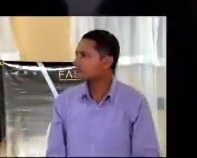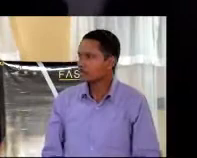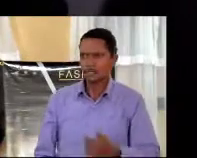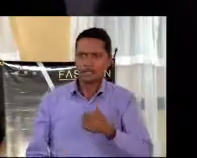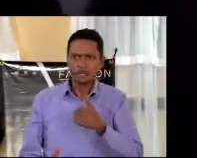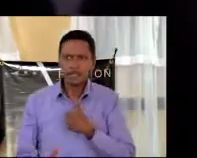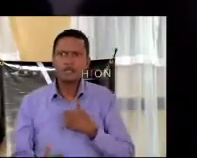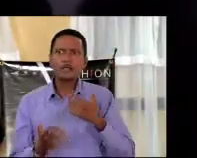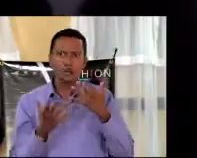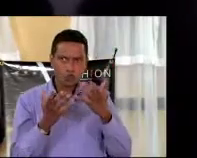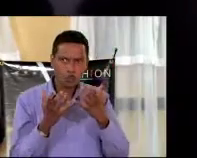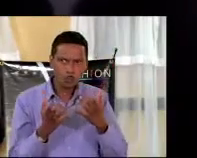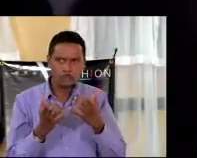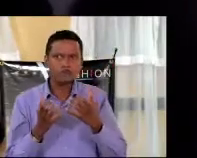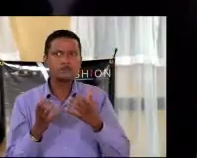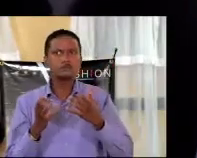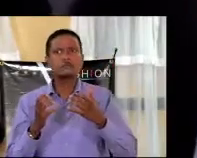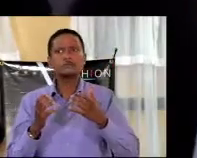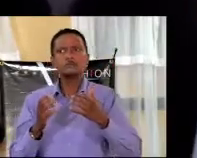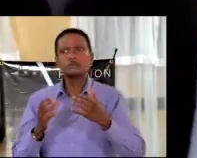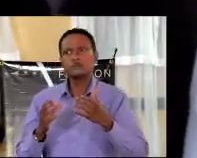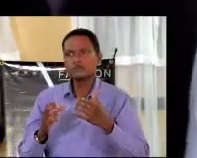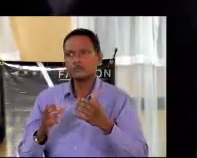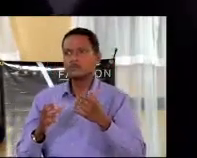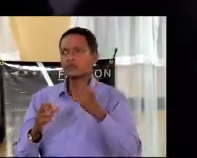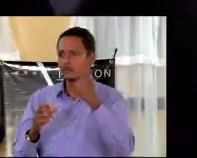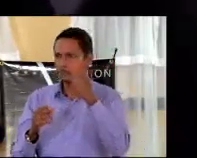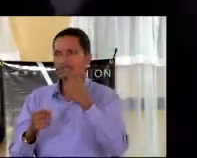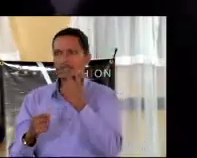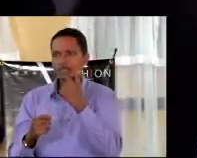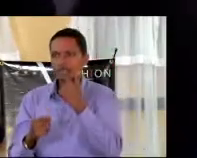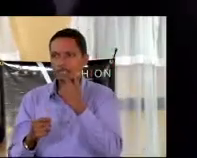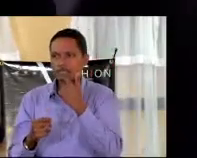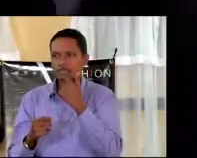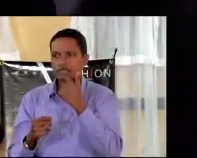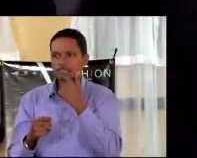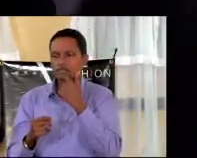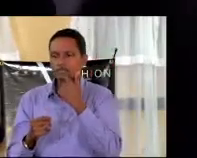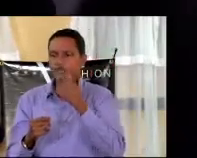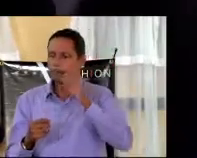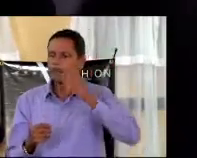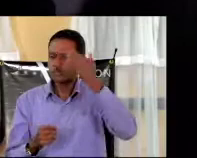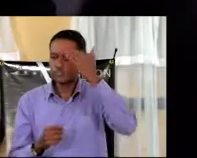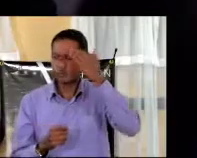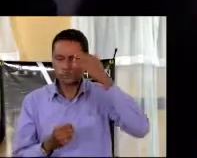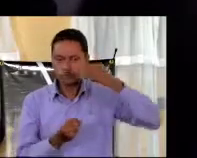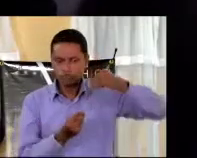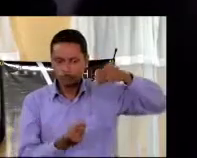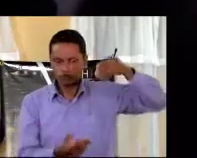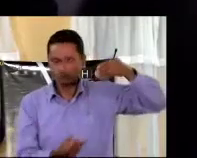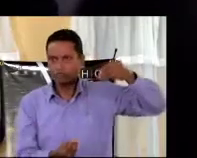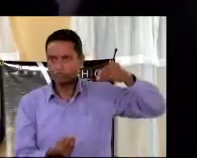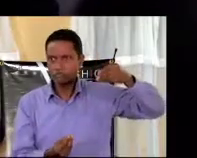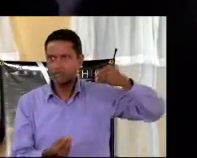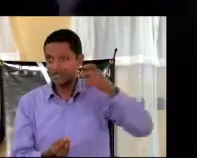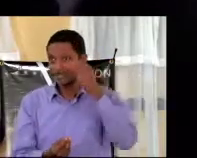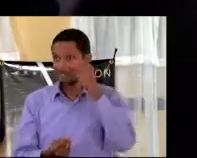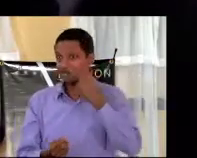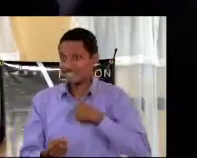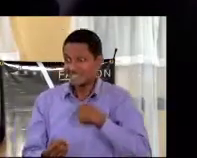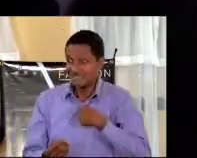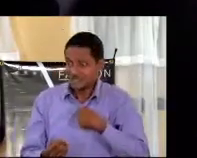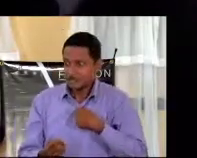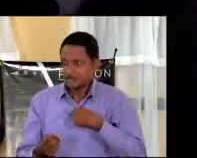consciousness, the designer being conscious of their brand and the product, right? having spent a lot of time sitting